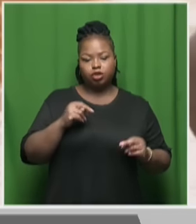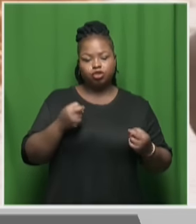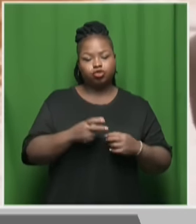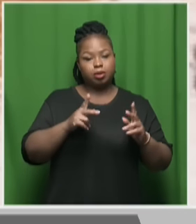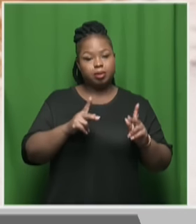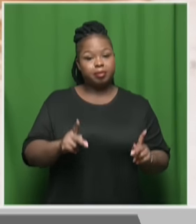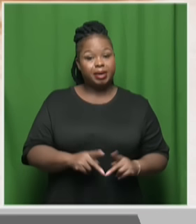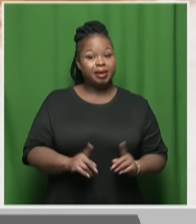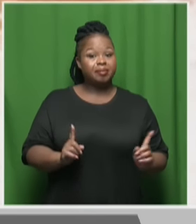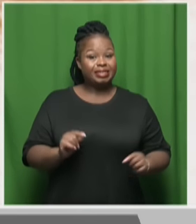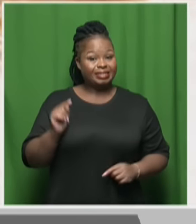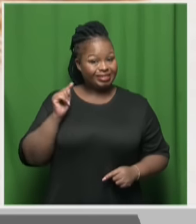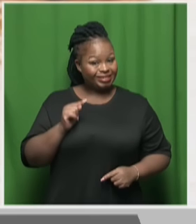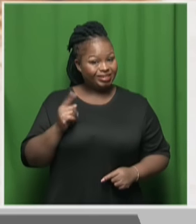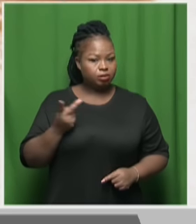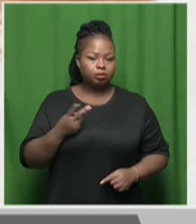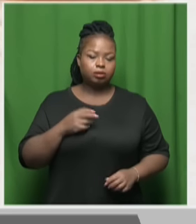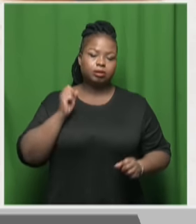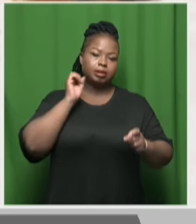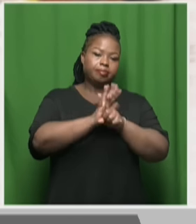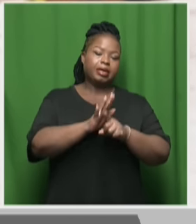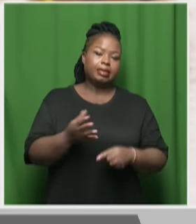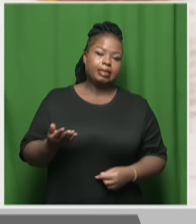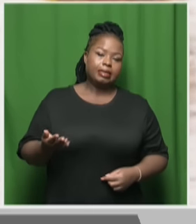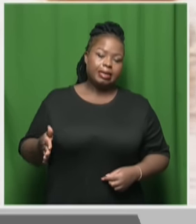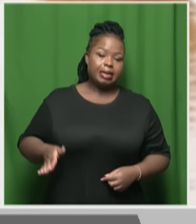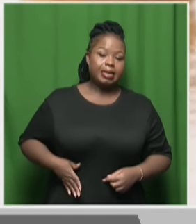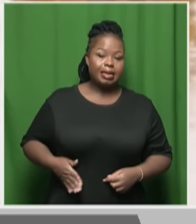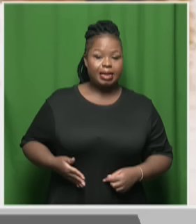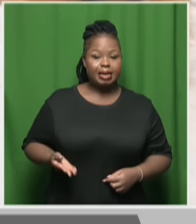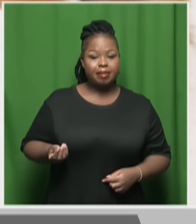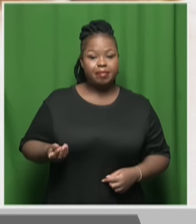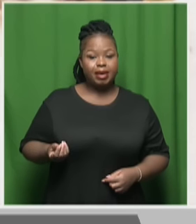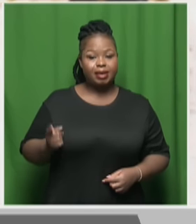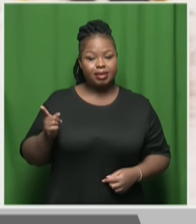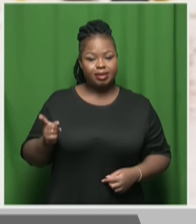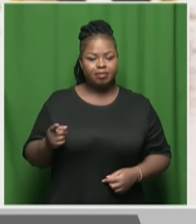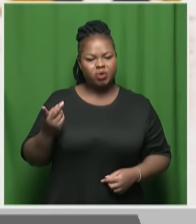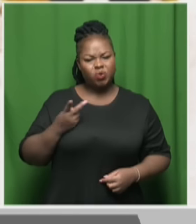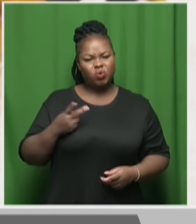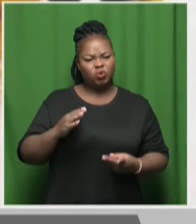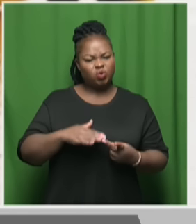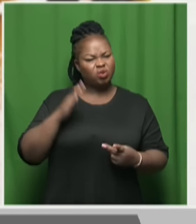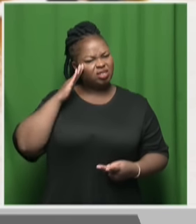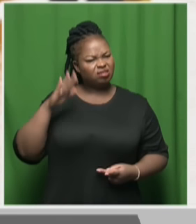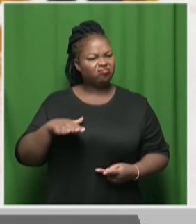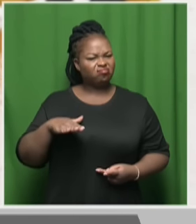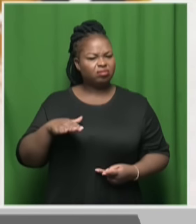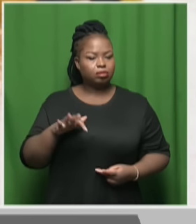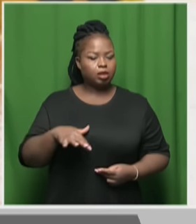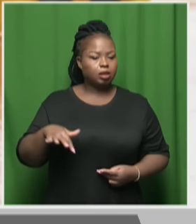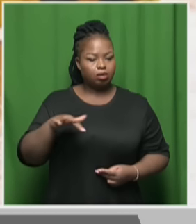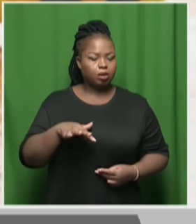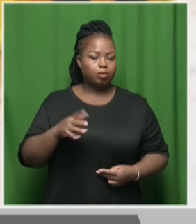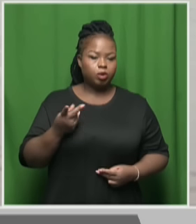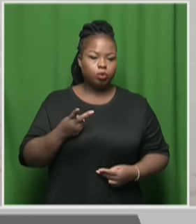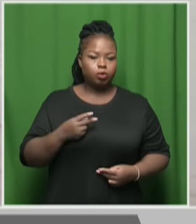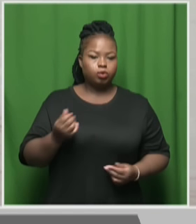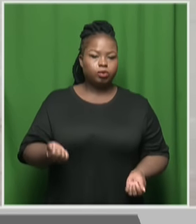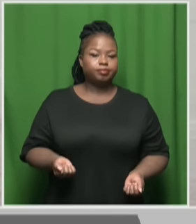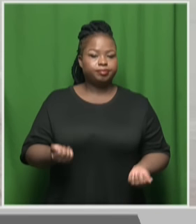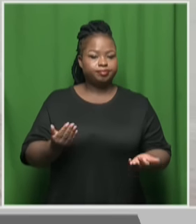at the end of the day, that also impacts not only the park itself, but also all the other accommodation establishments in and around that offer the